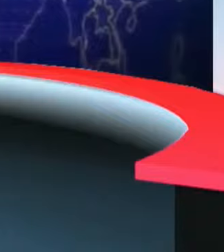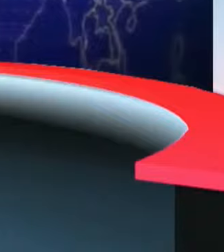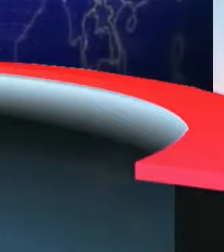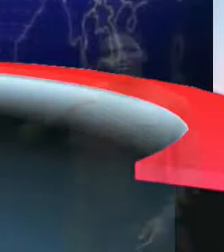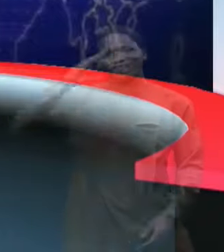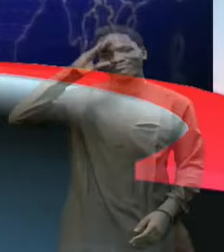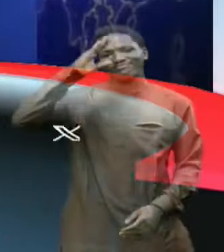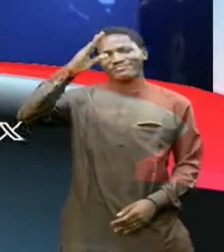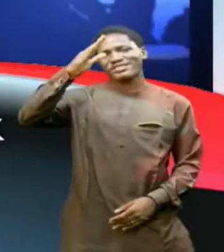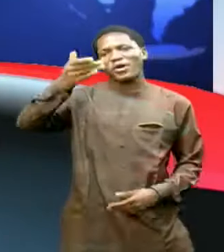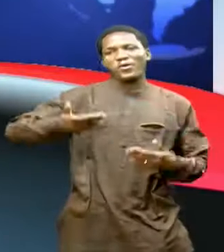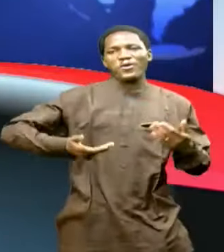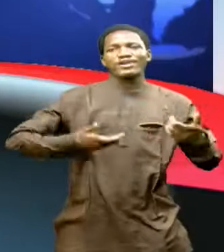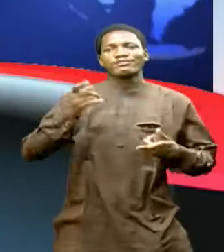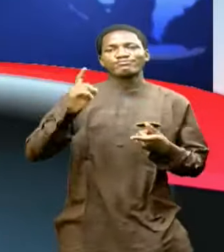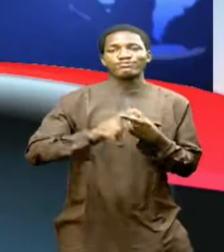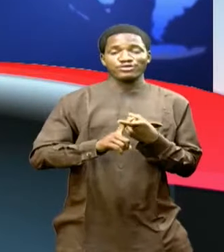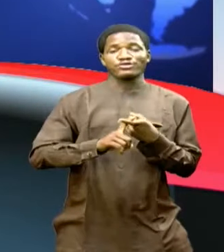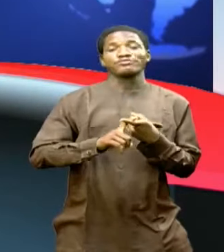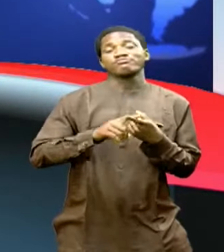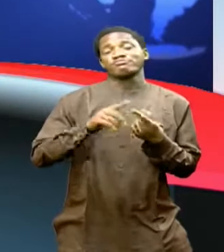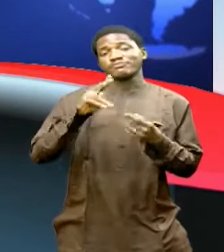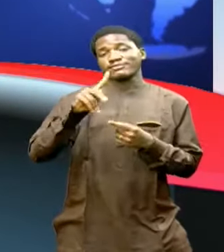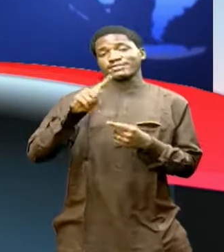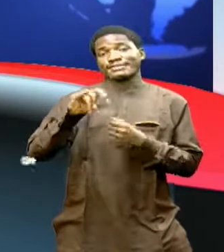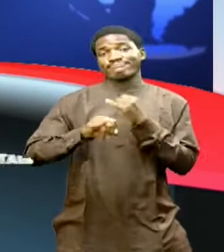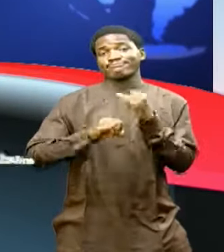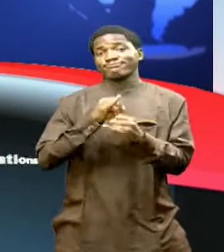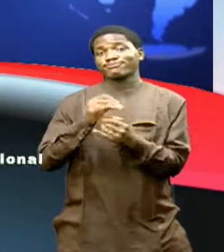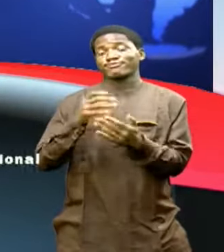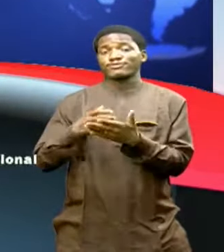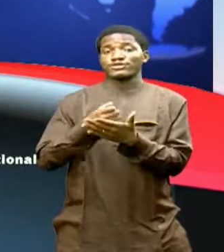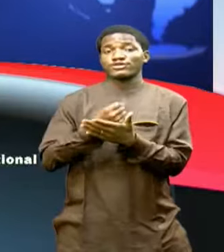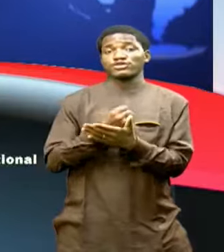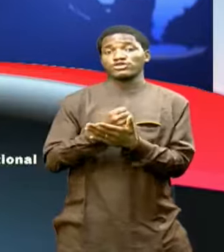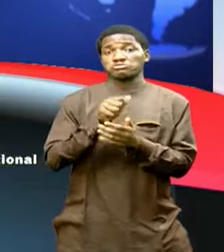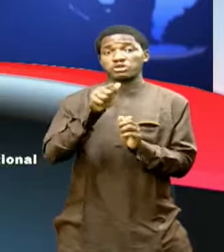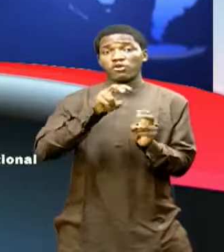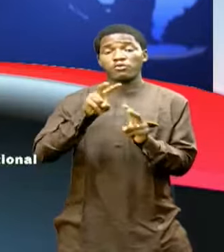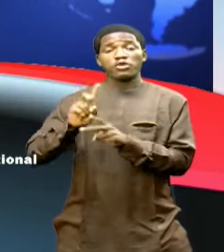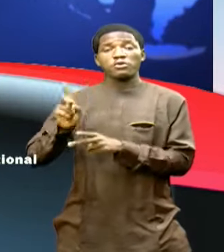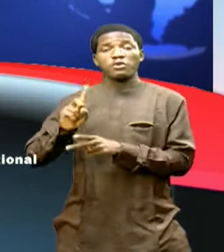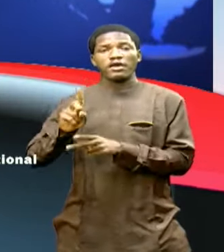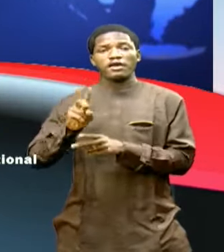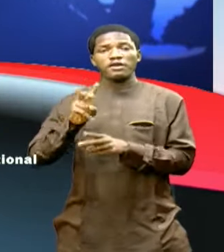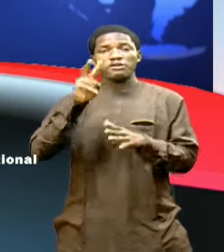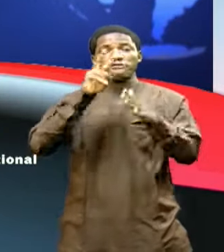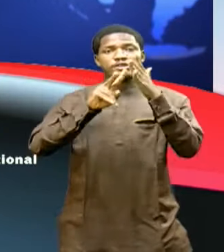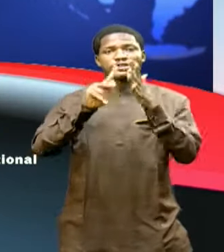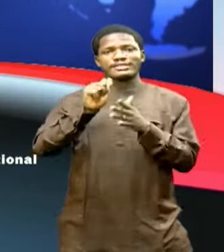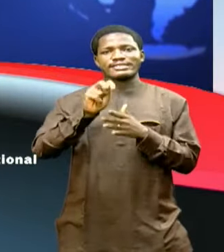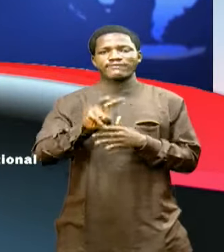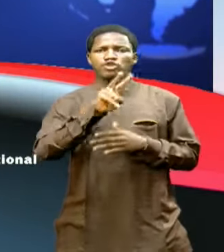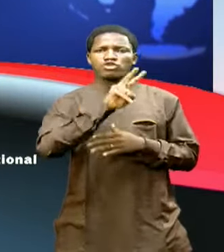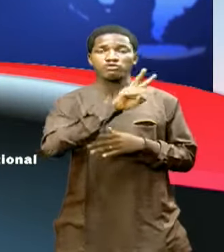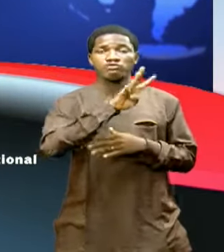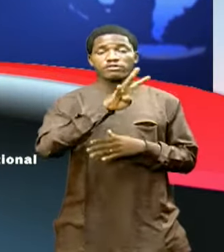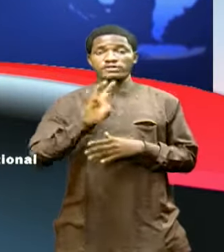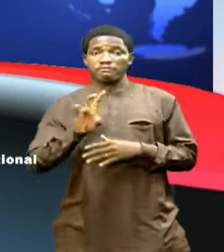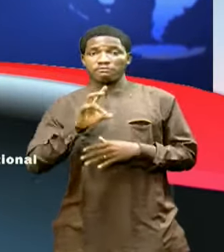Hello there and welcome to the news on NTA International. You can watch this news on Vision TV 247 and on